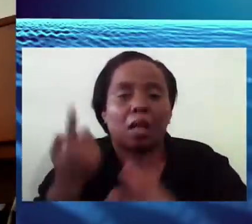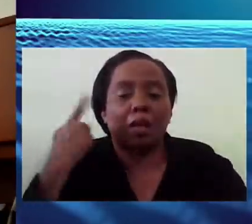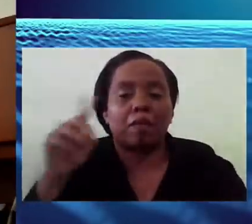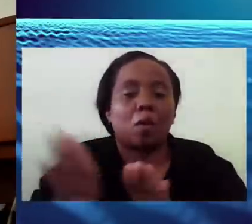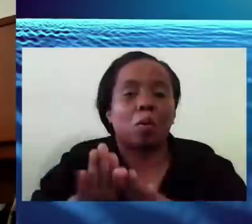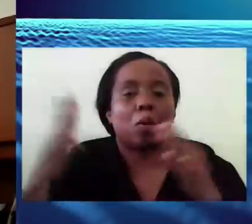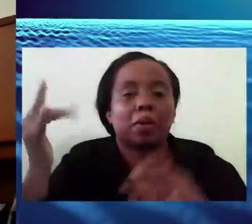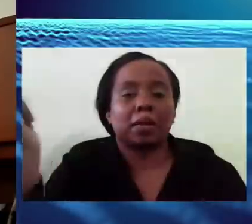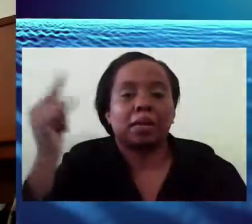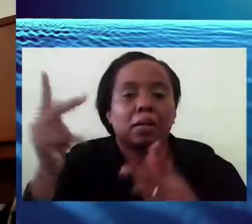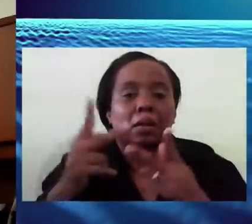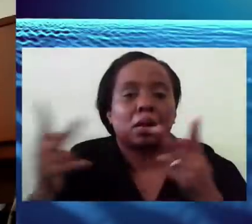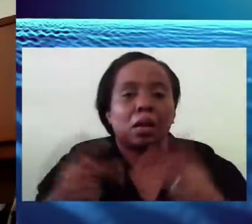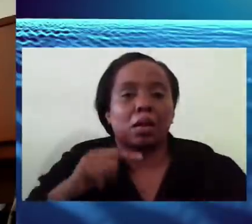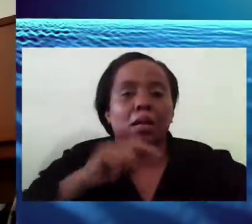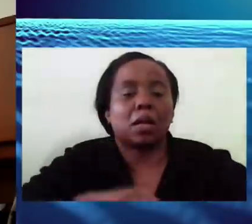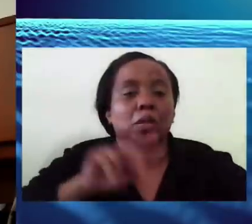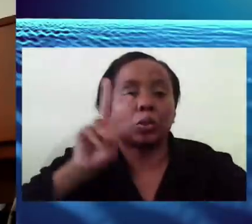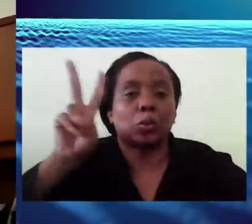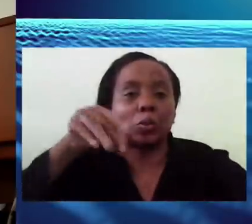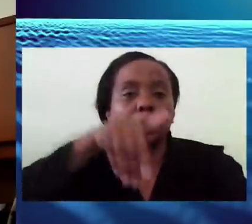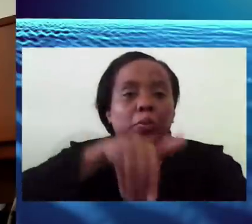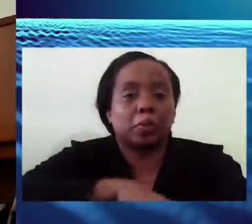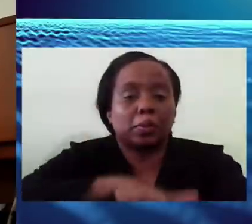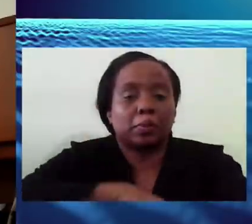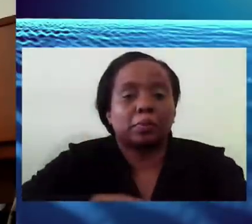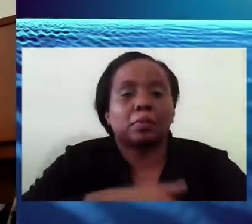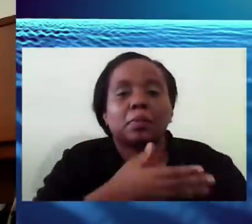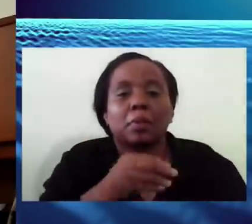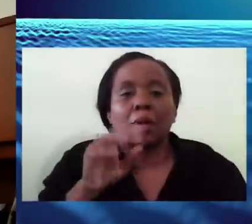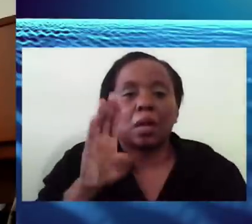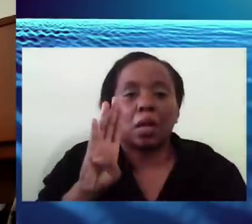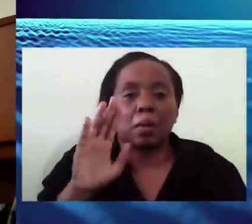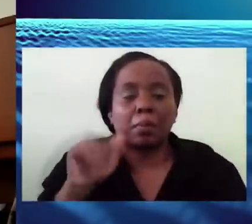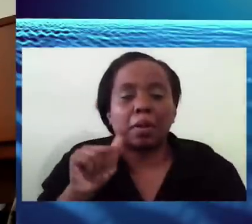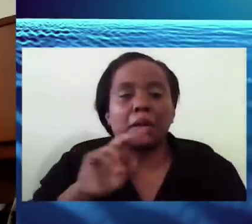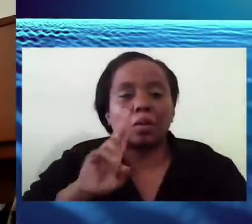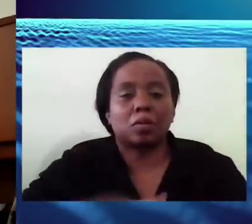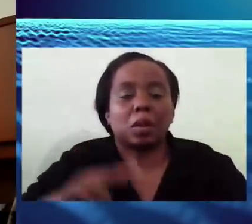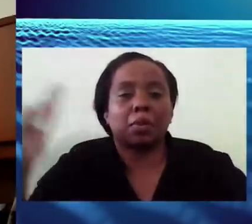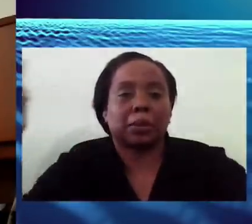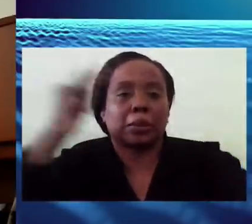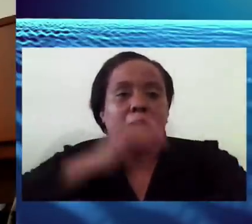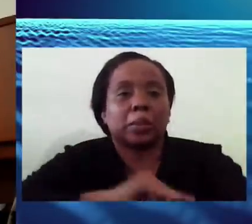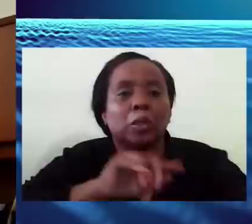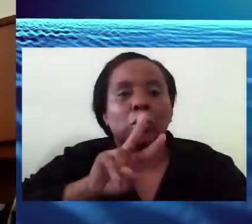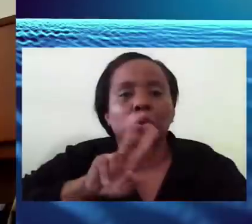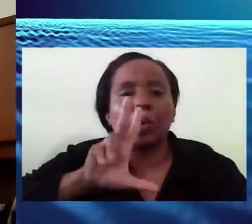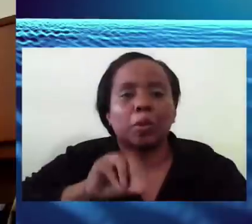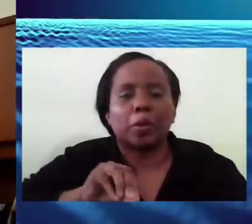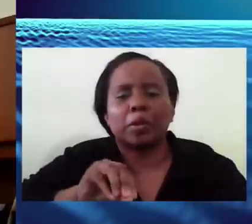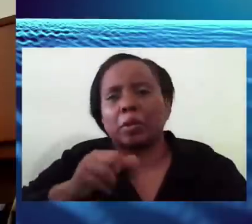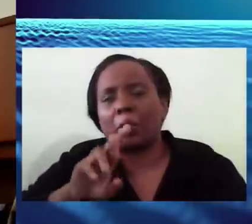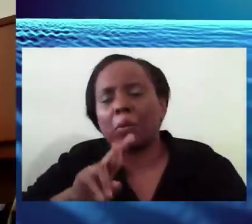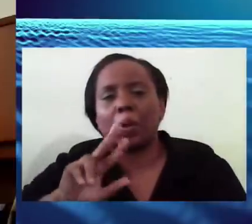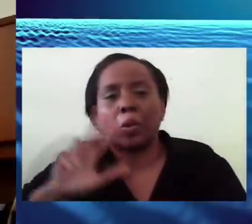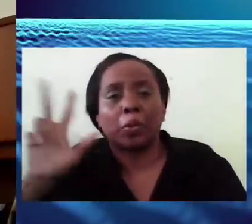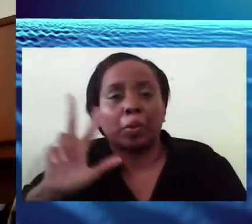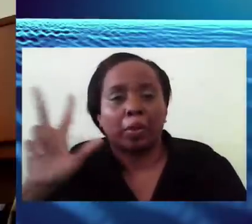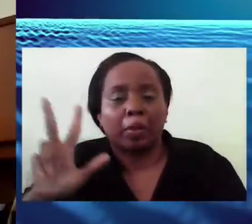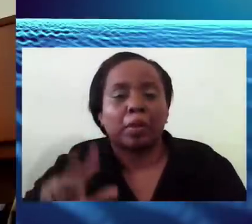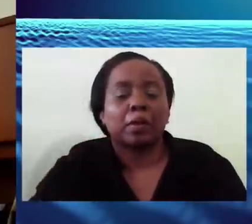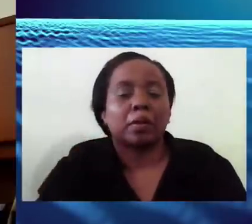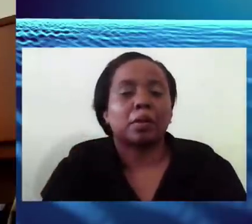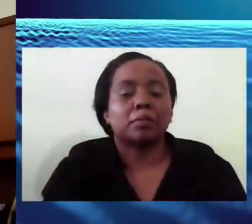for 2 p.m. this afternoon, and BA normally would have arrived at 2:33. So they were expecting, hopefully, that